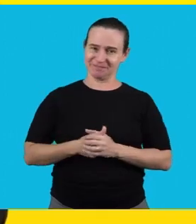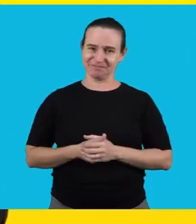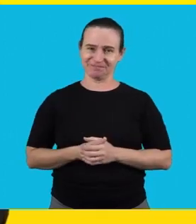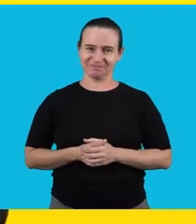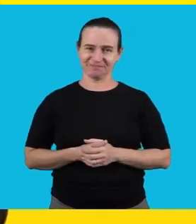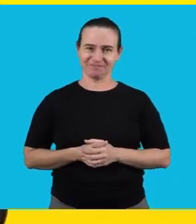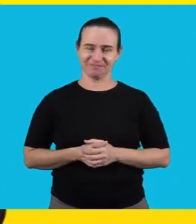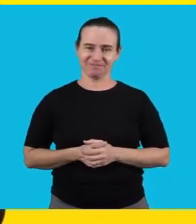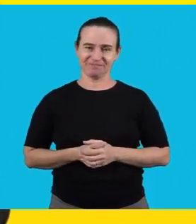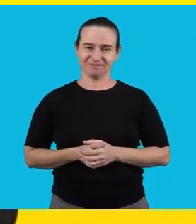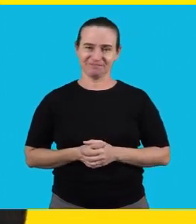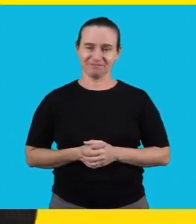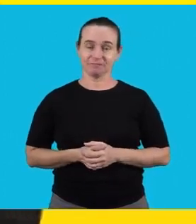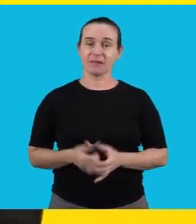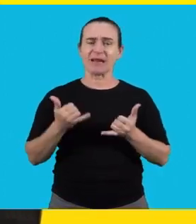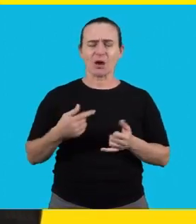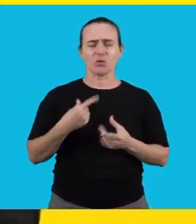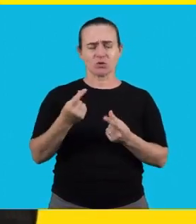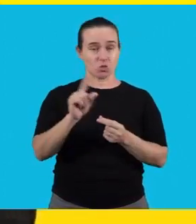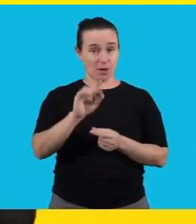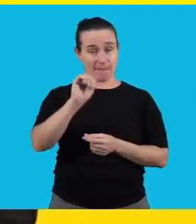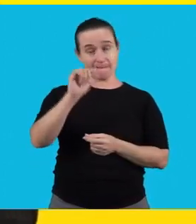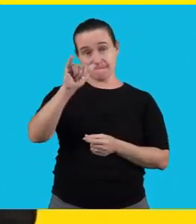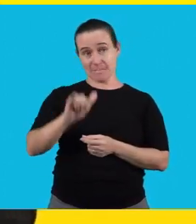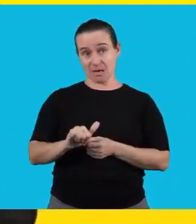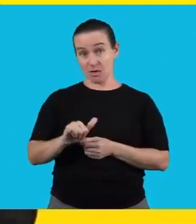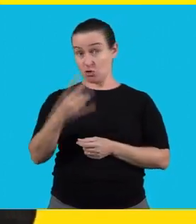Welcome back from the ad break. We are looking at May